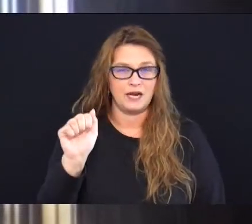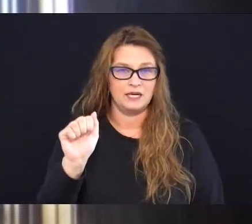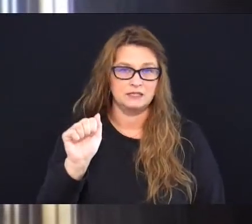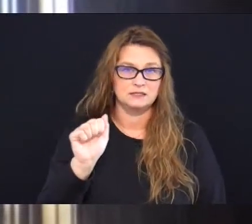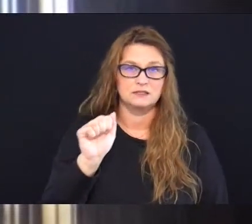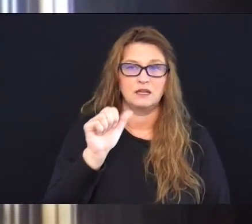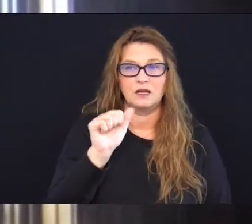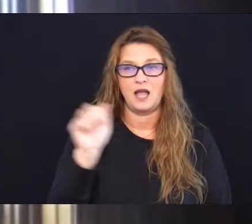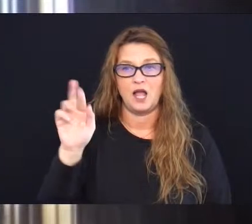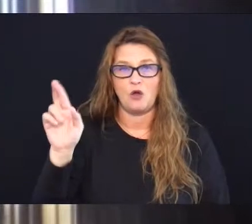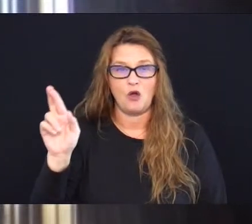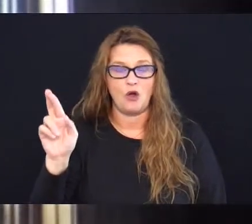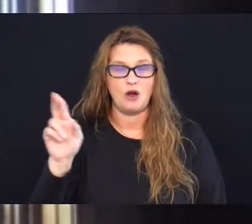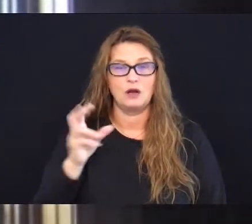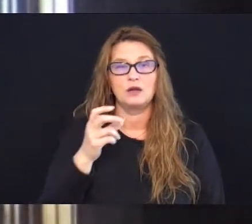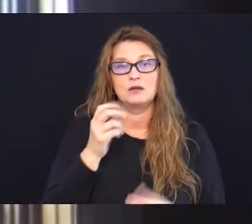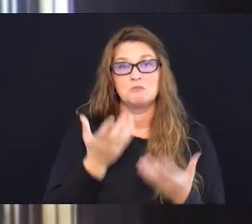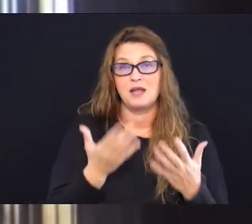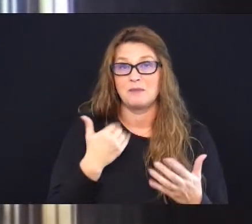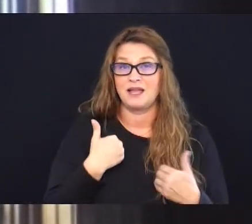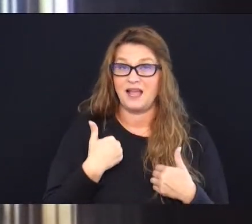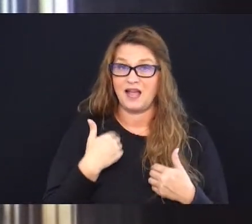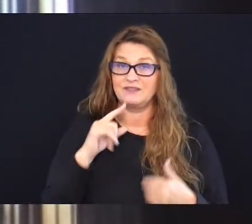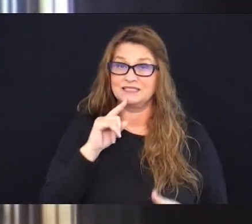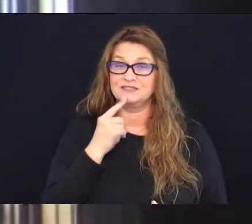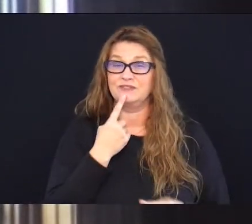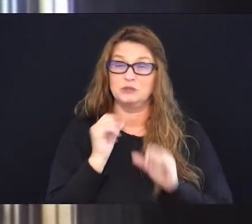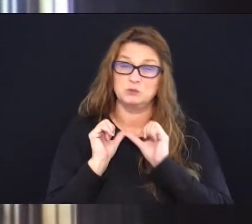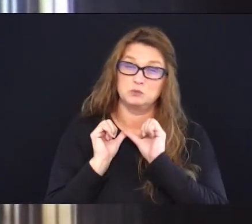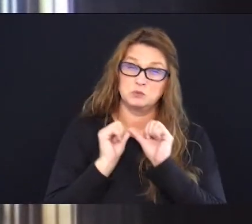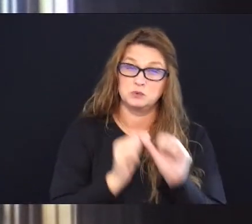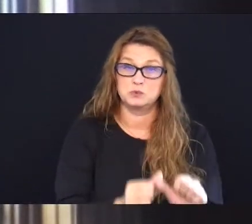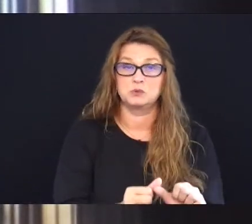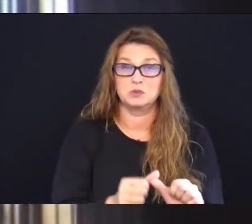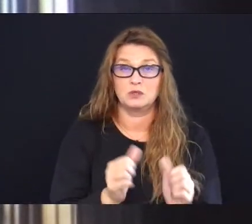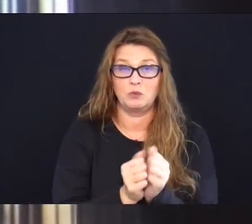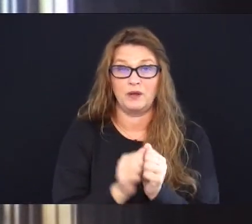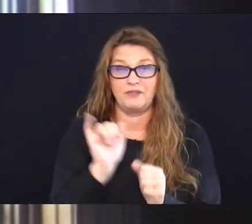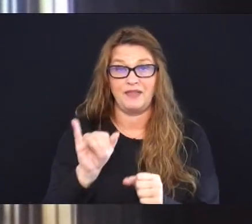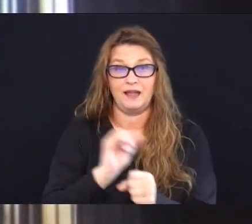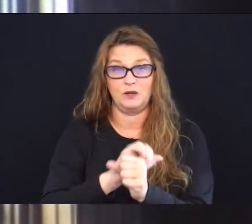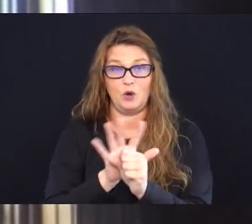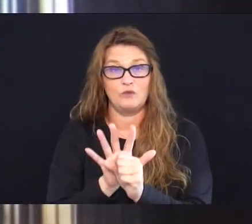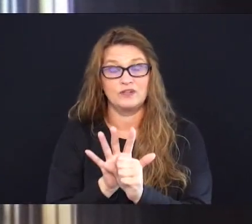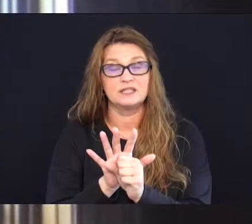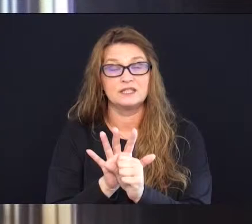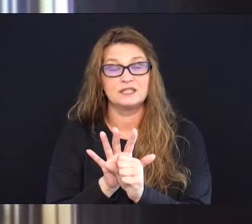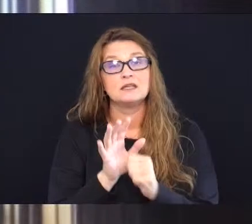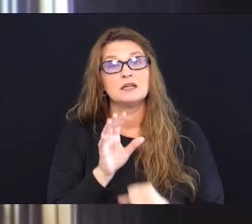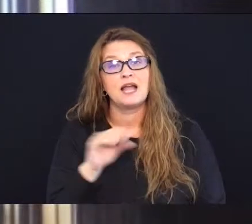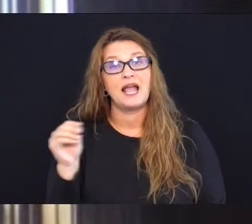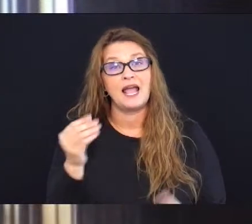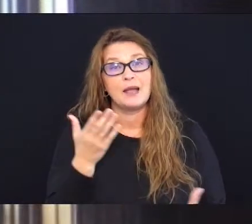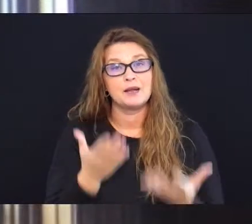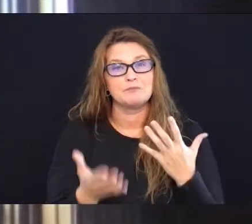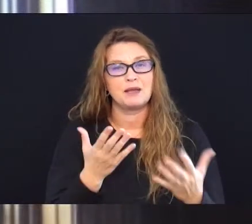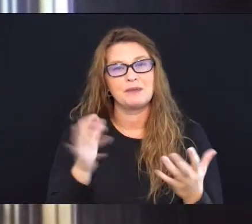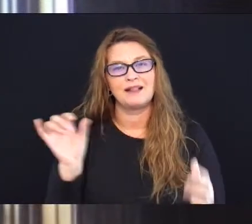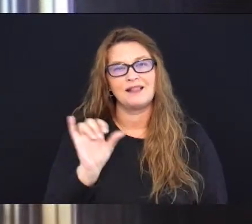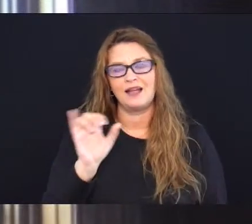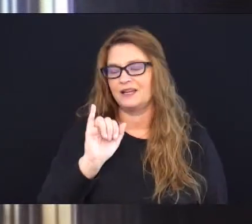disorders, may be more predisposed to having long COVID. It's felt that long COVID is likely an